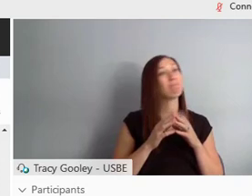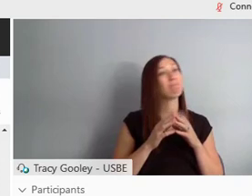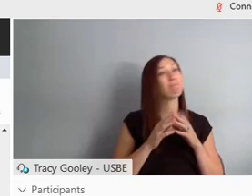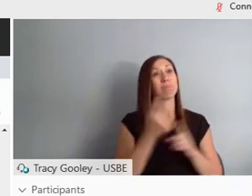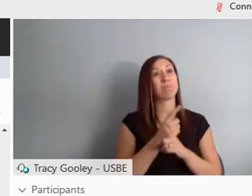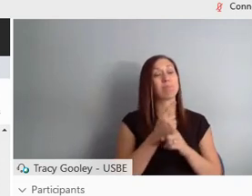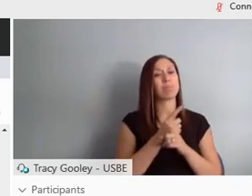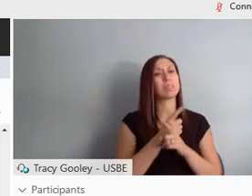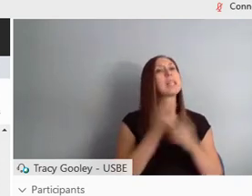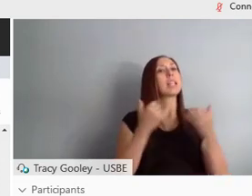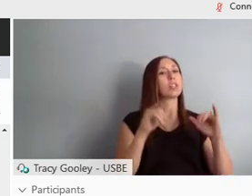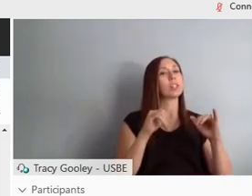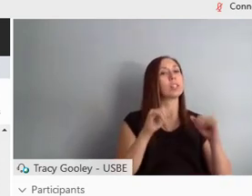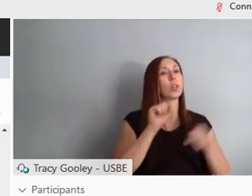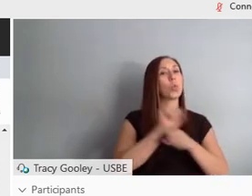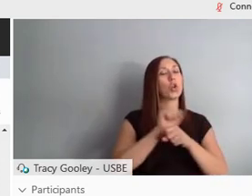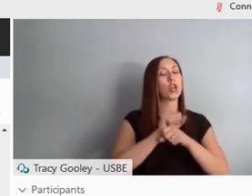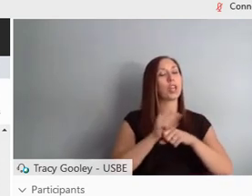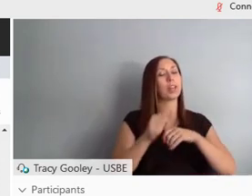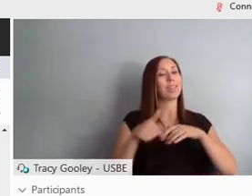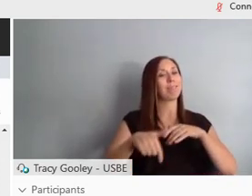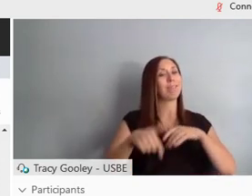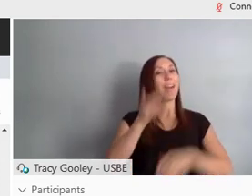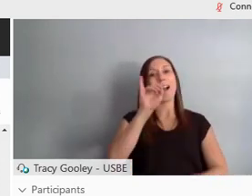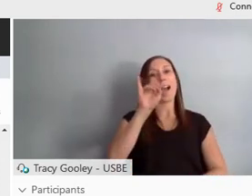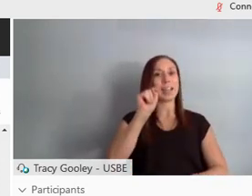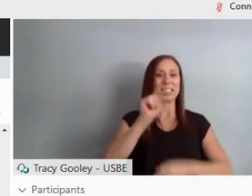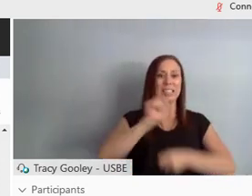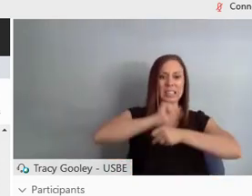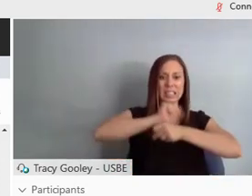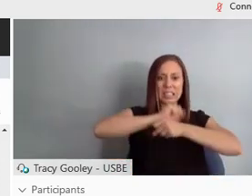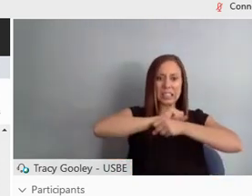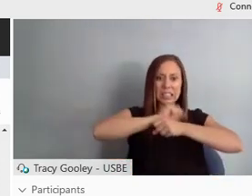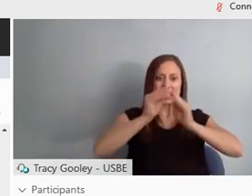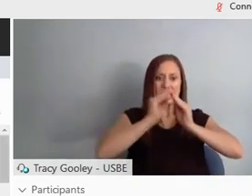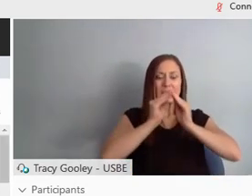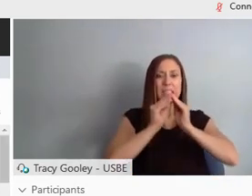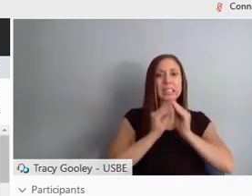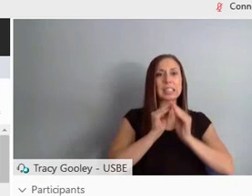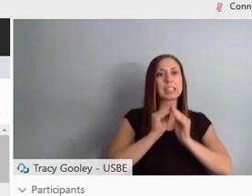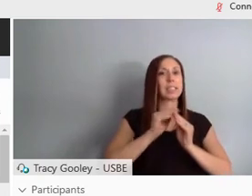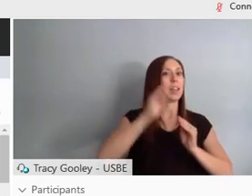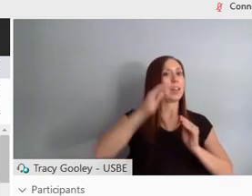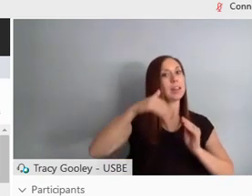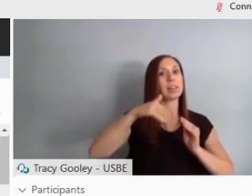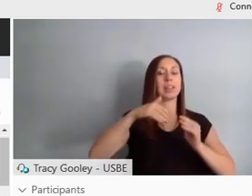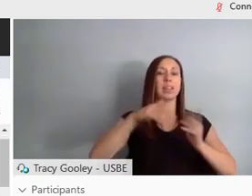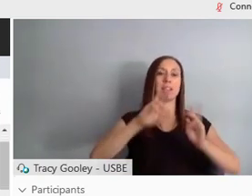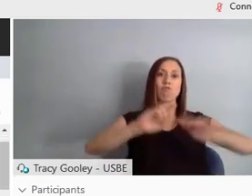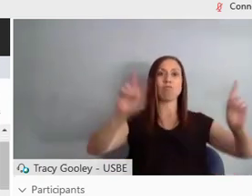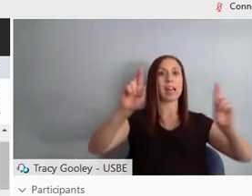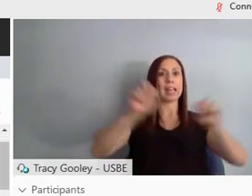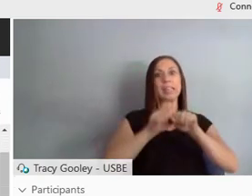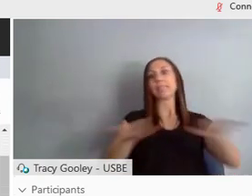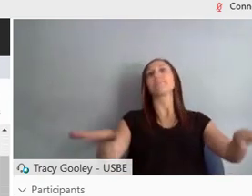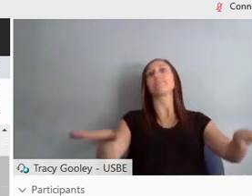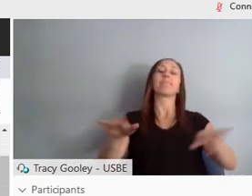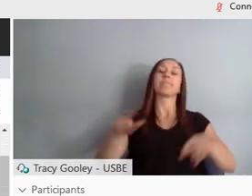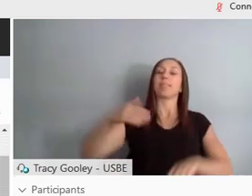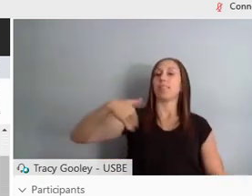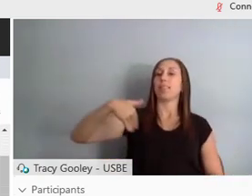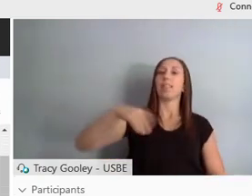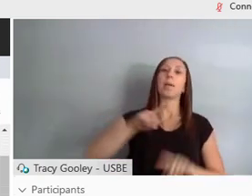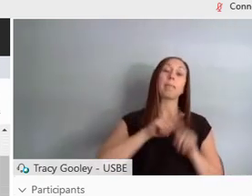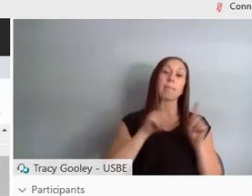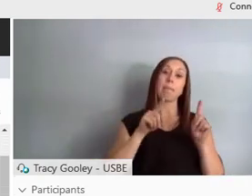correct and accurate. They're still working downstairs and all the changes they've made have not quite made it to the site yet. But this